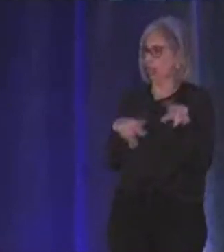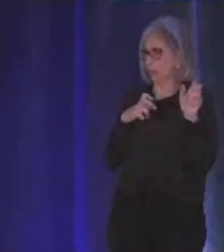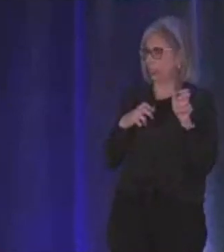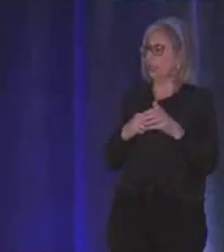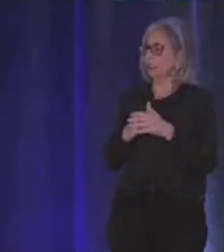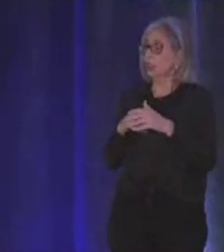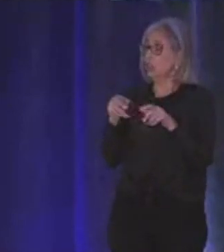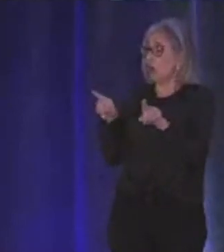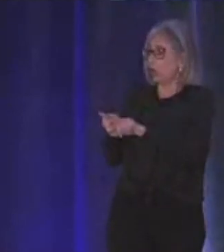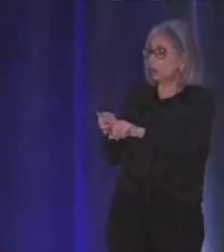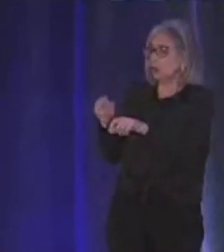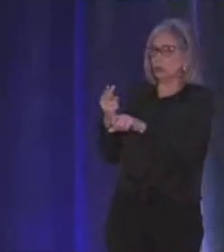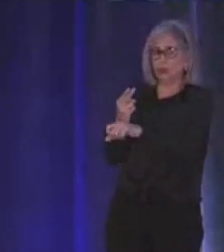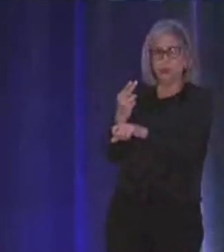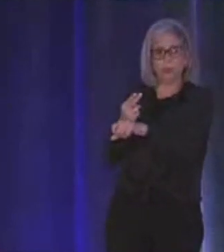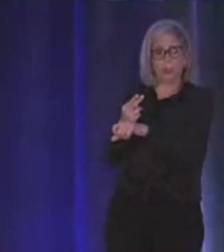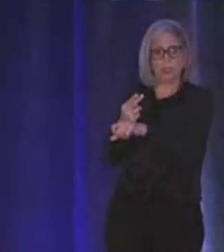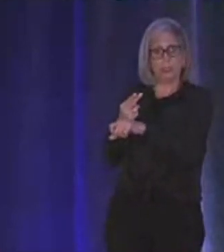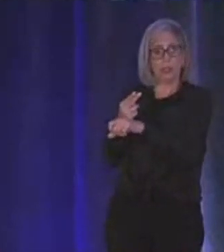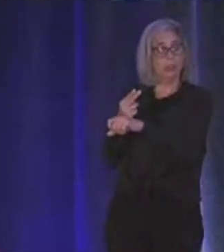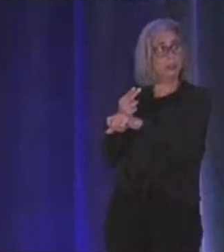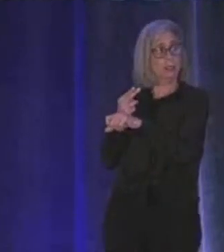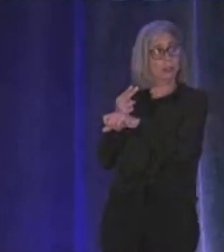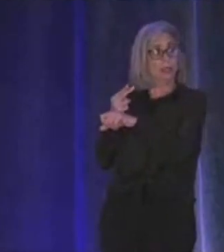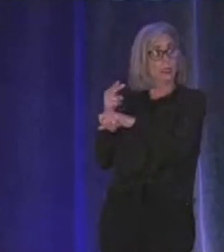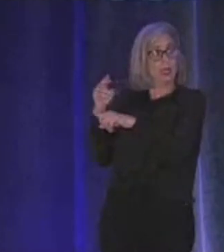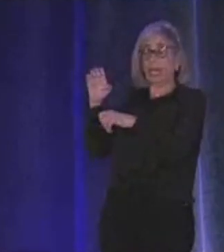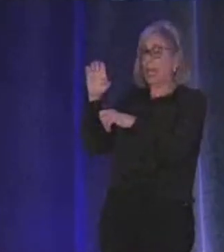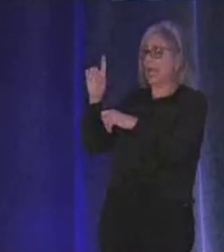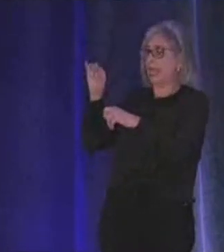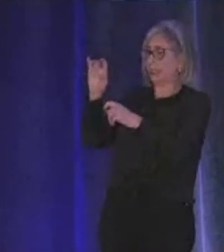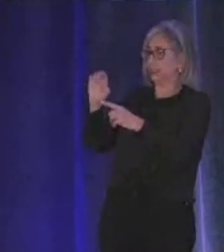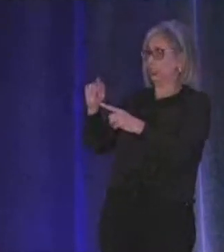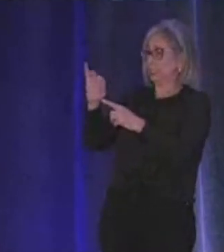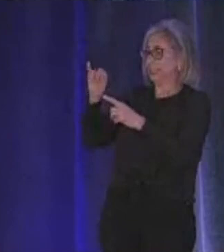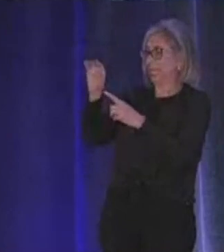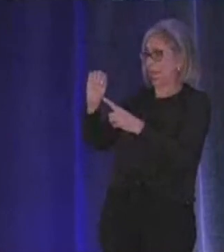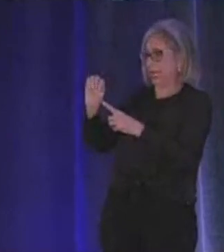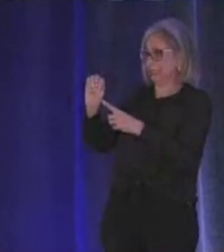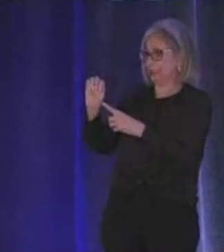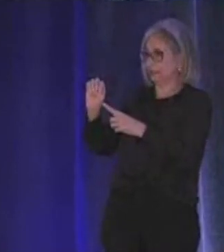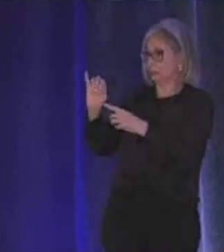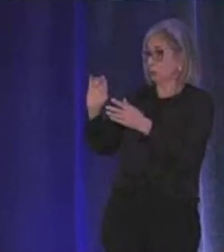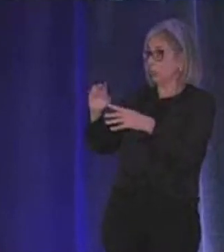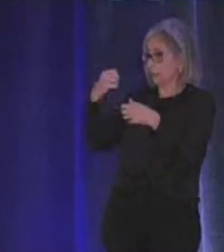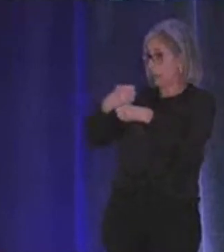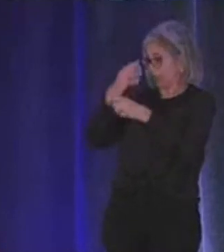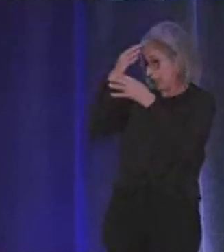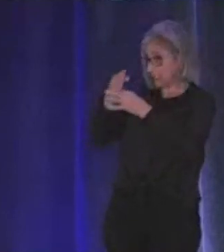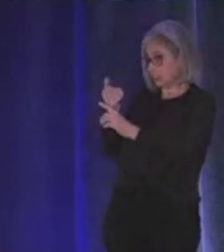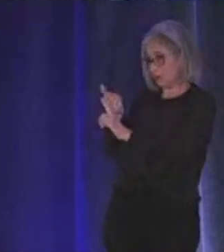You can also use edge side. And with this here, you would actually have a CDN that makes this decision.